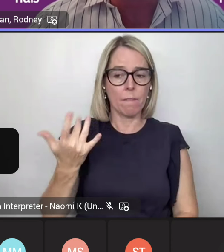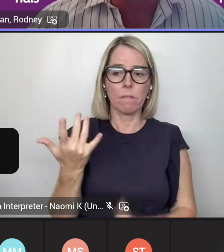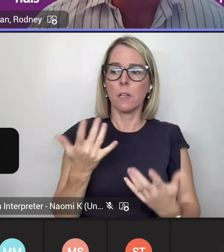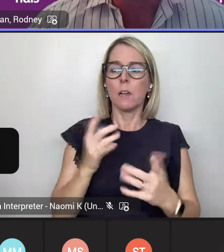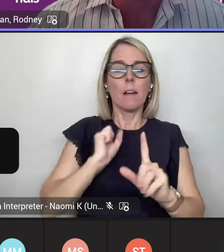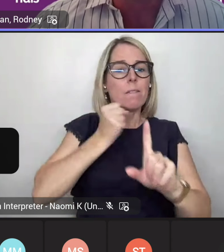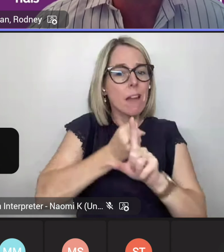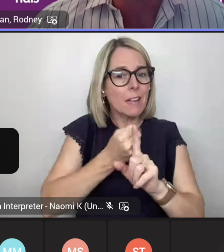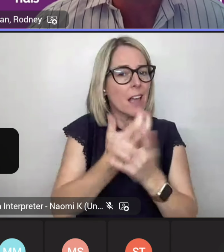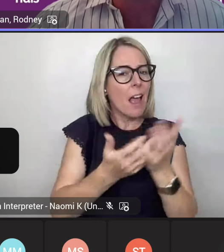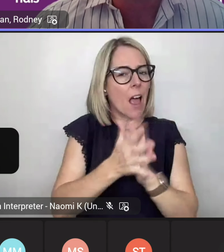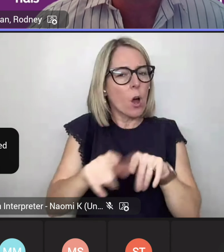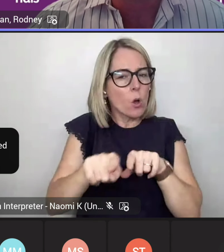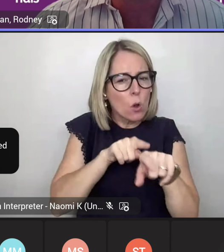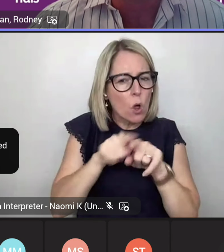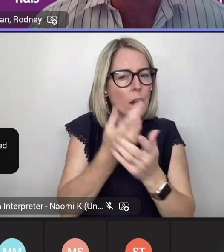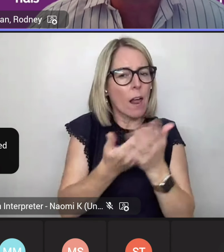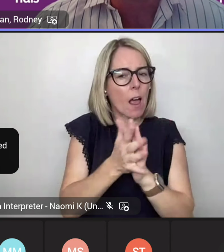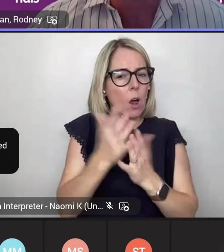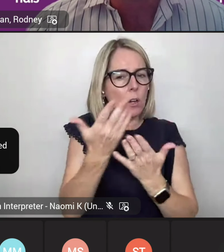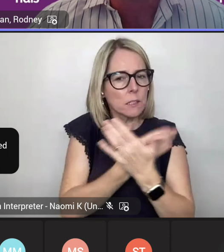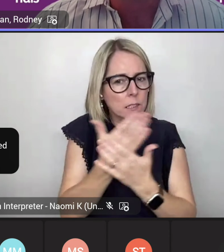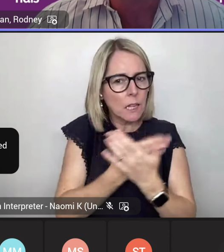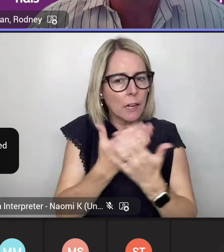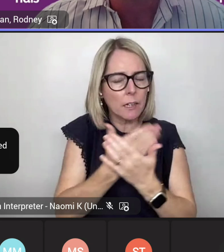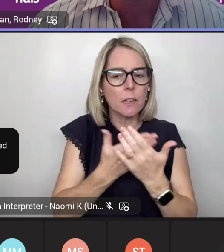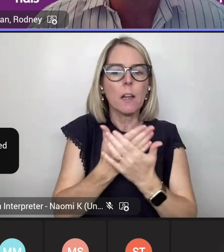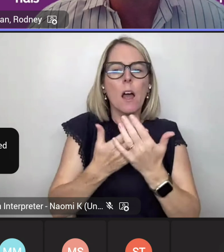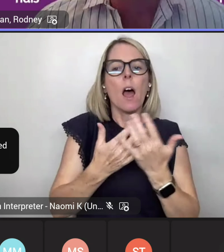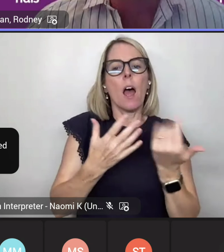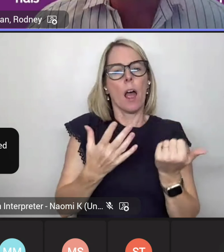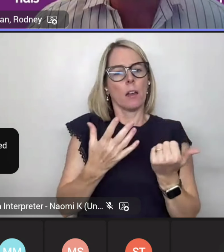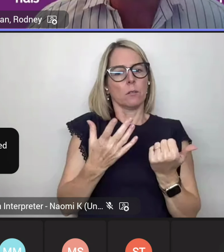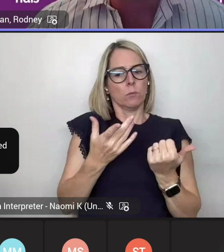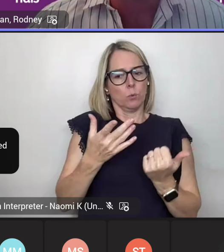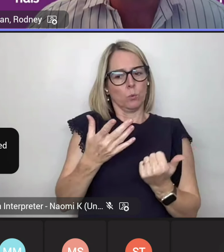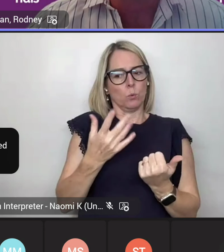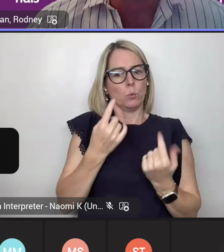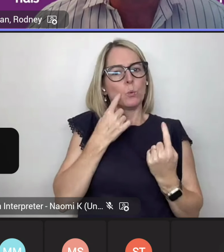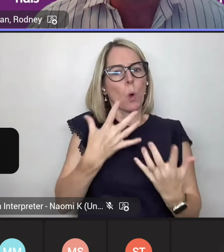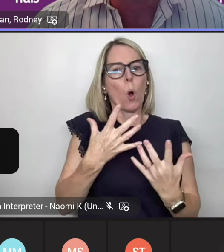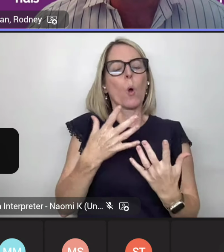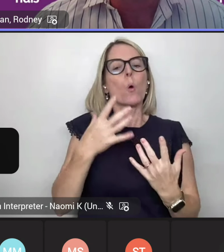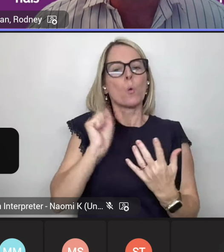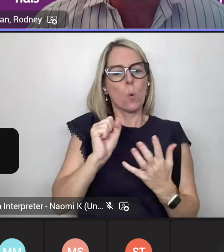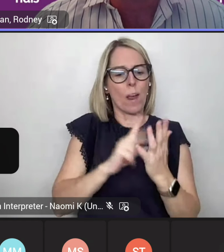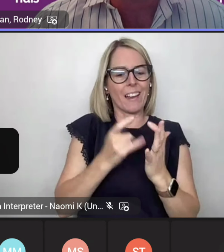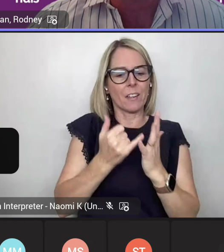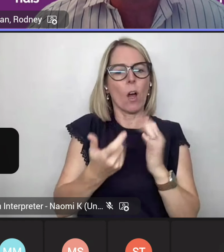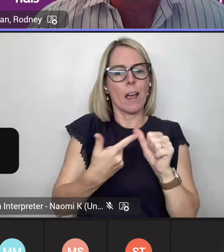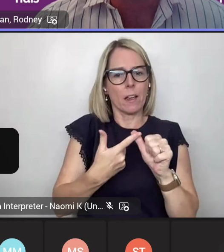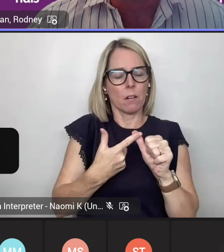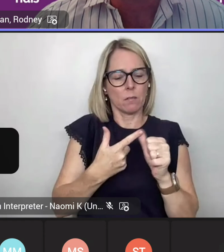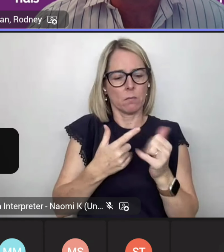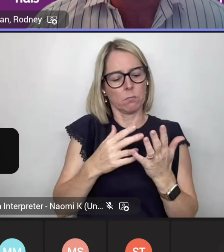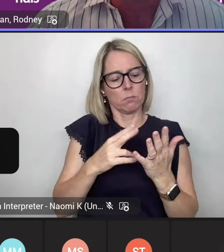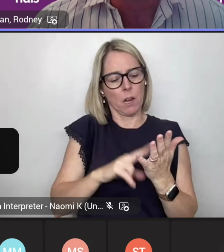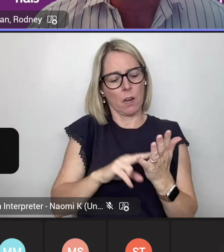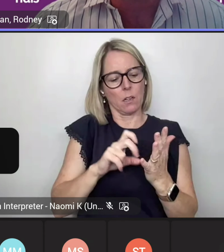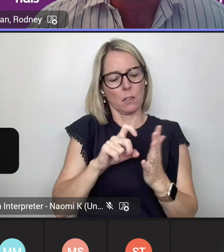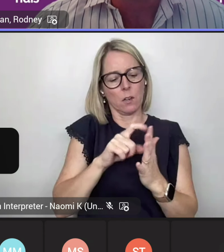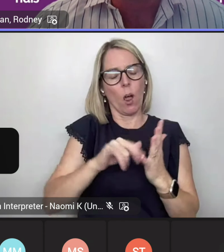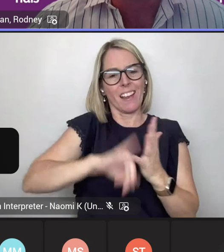also likely to need NDIS supports for your lifetime. NDIS supports are the services and items and